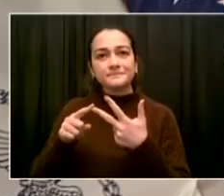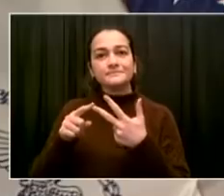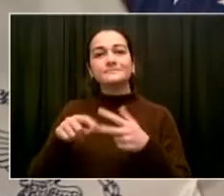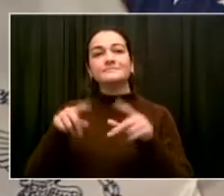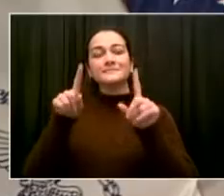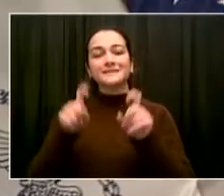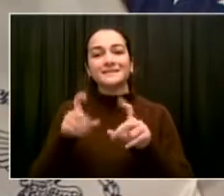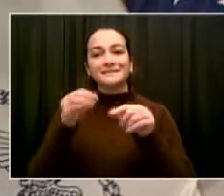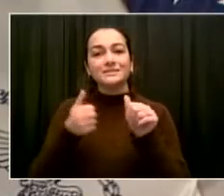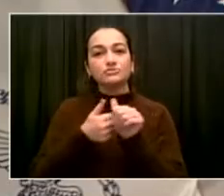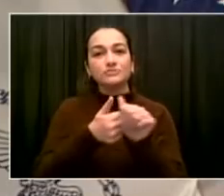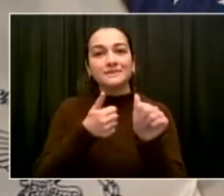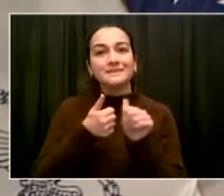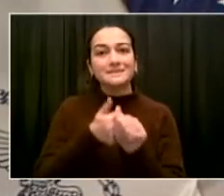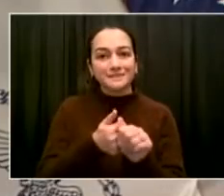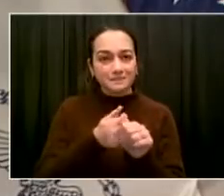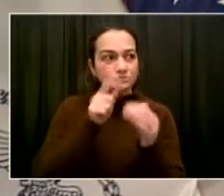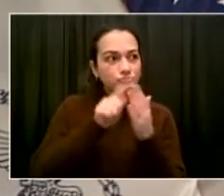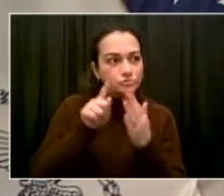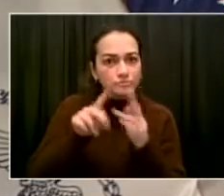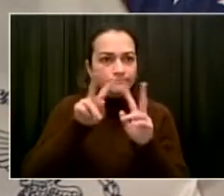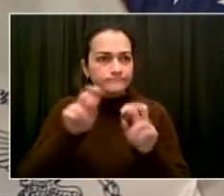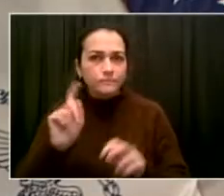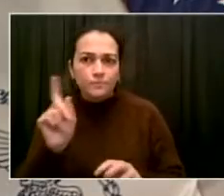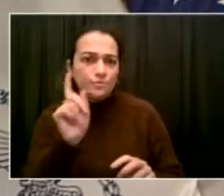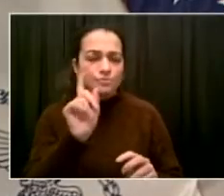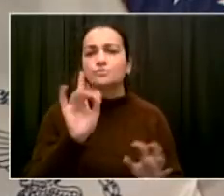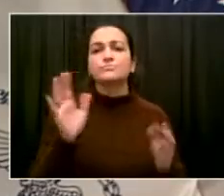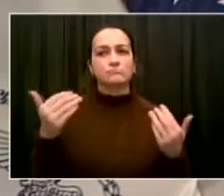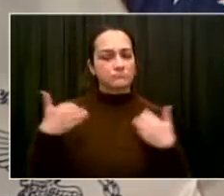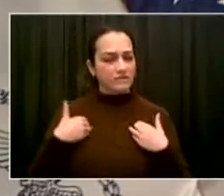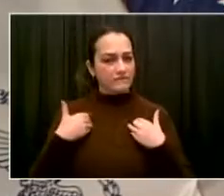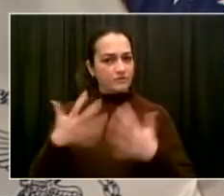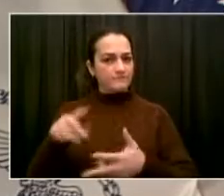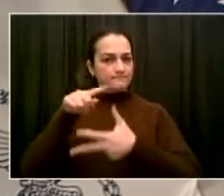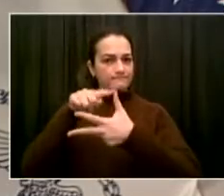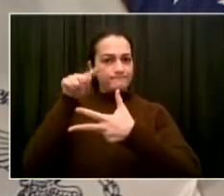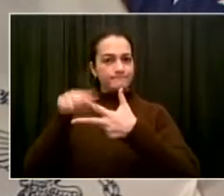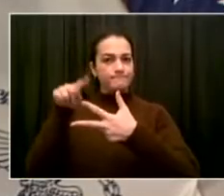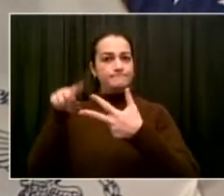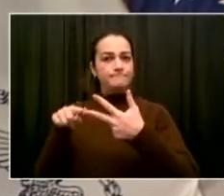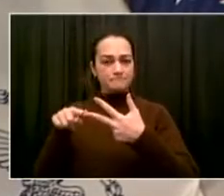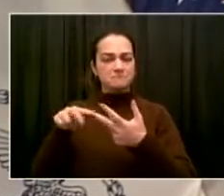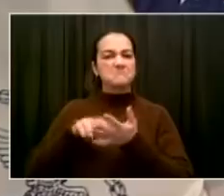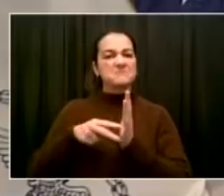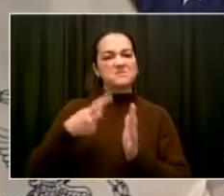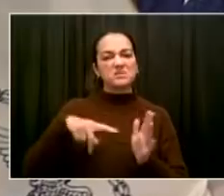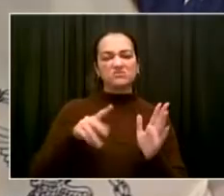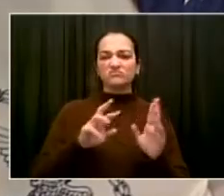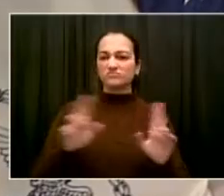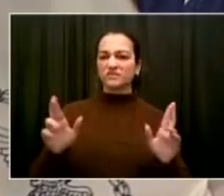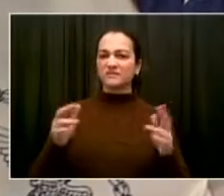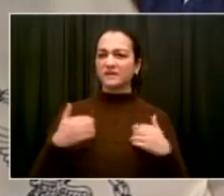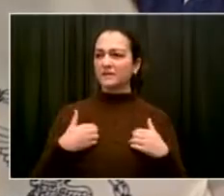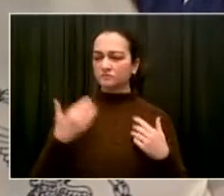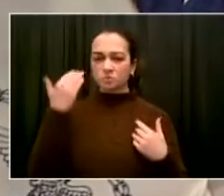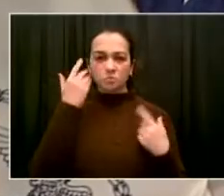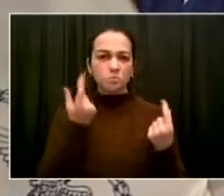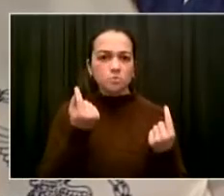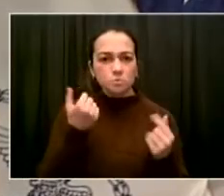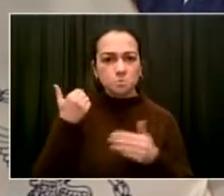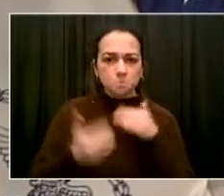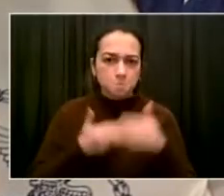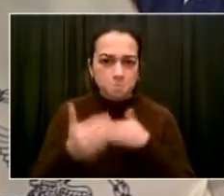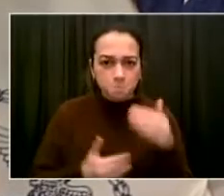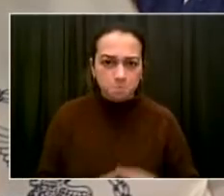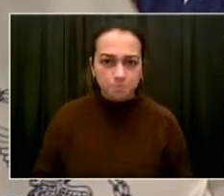neighborhood safe. So it's also important to understand that we expect Omicron to be a fast